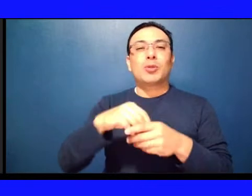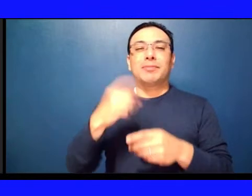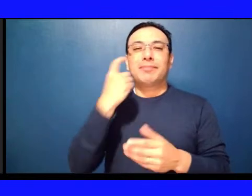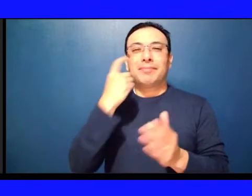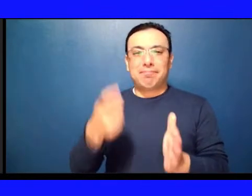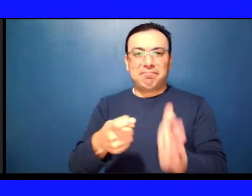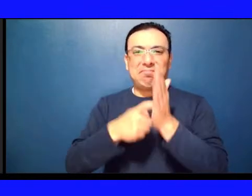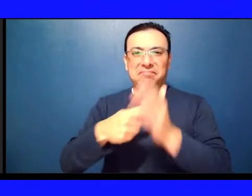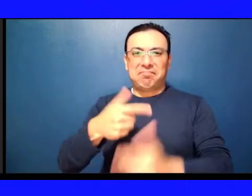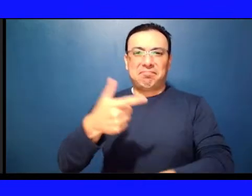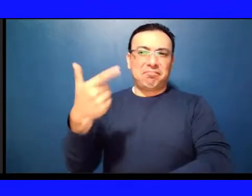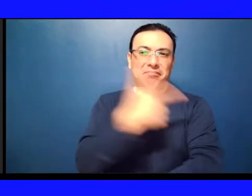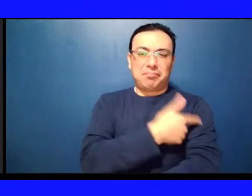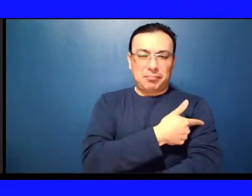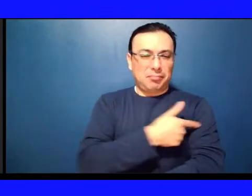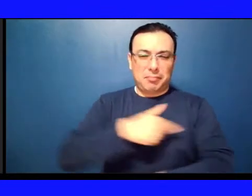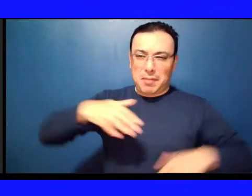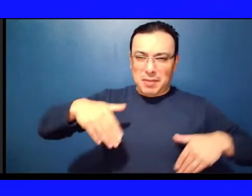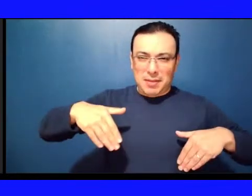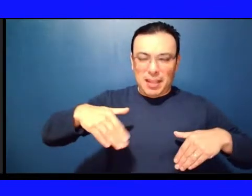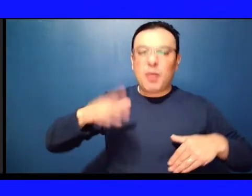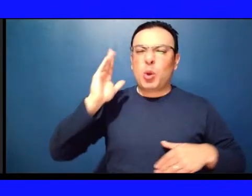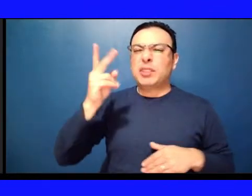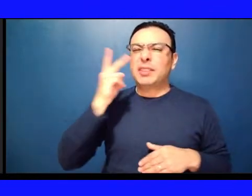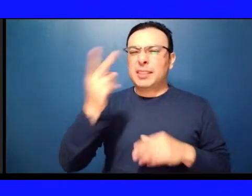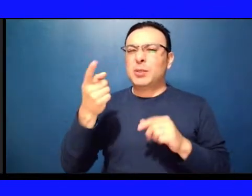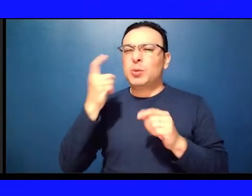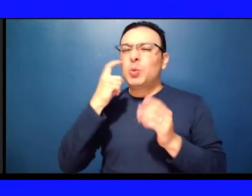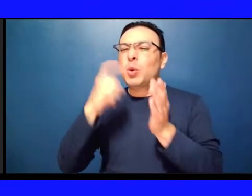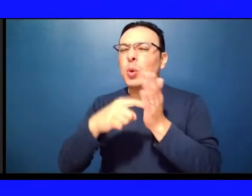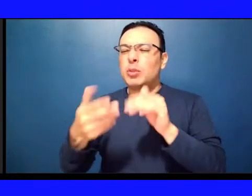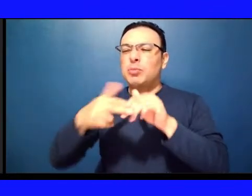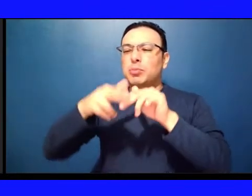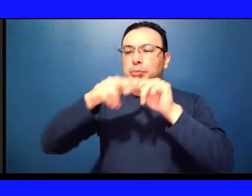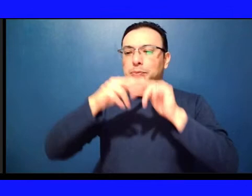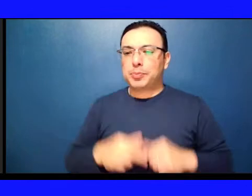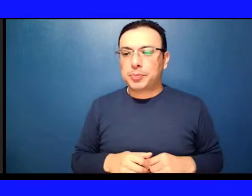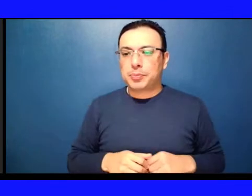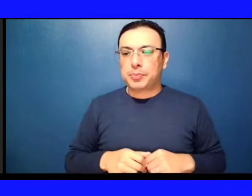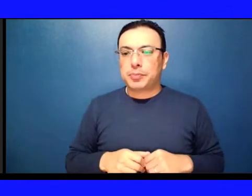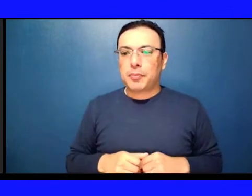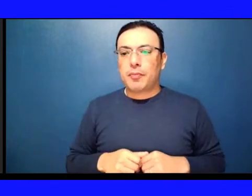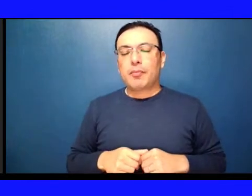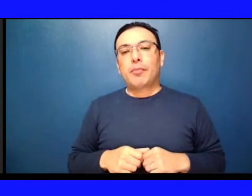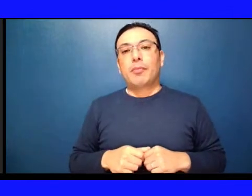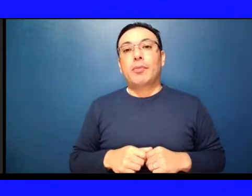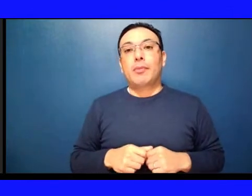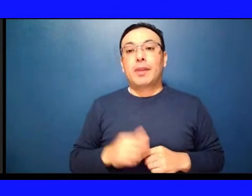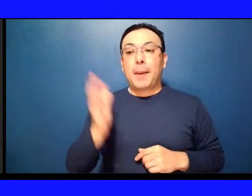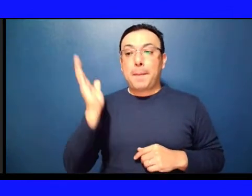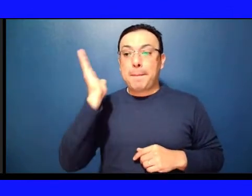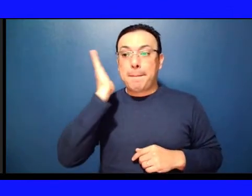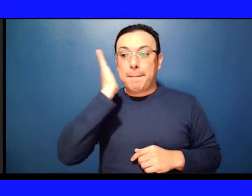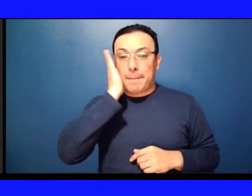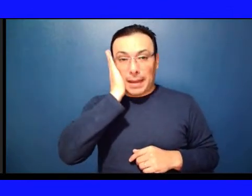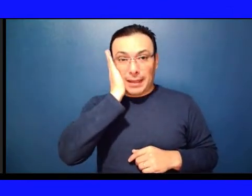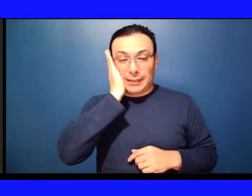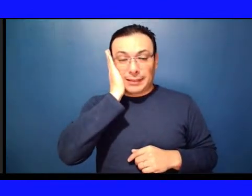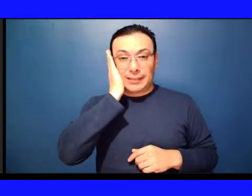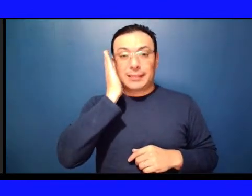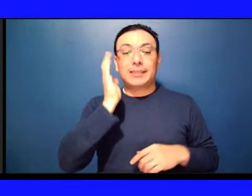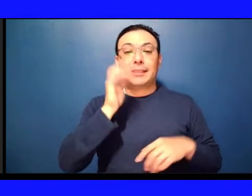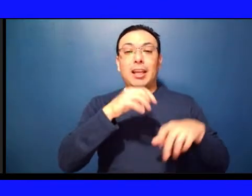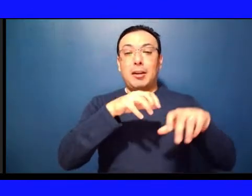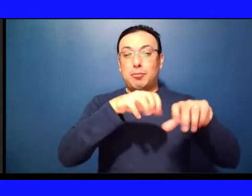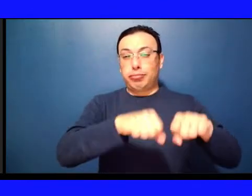excited that we started vaccinating 5 to 11-year-olds last Thursday. And for next quarter's presentation, we'll